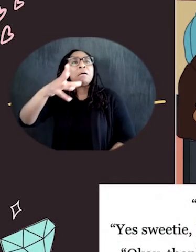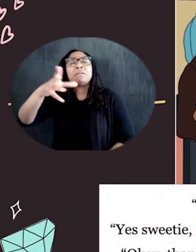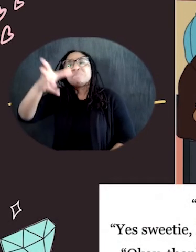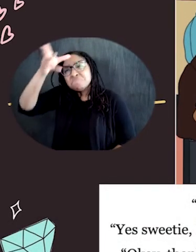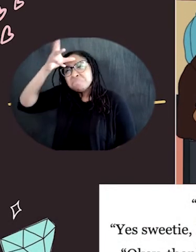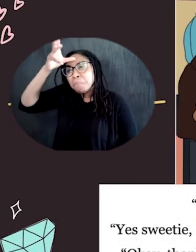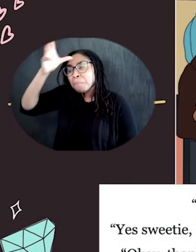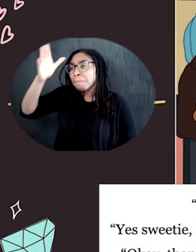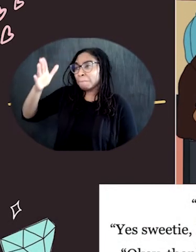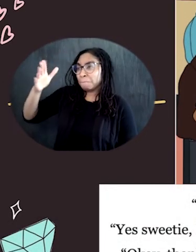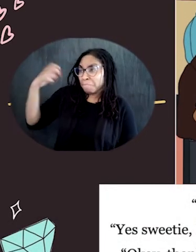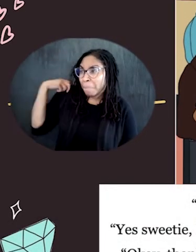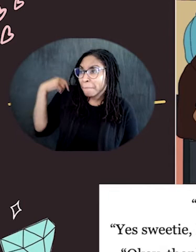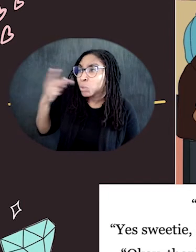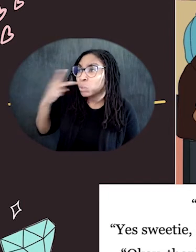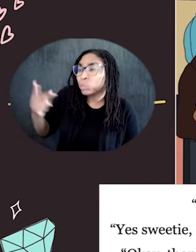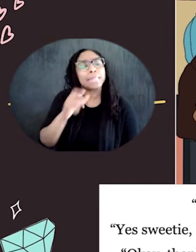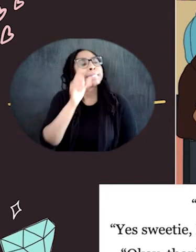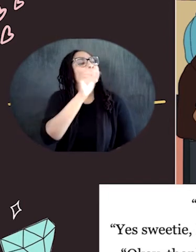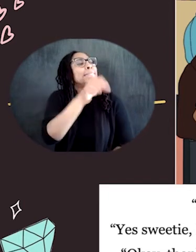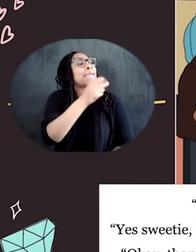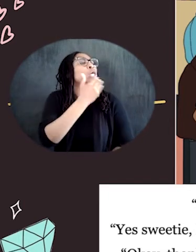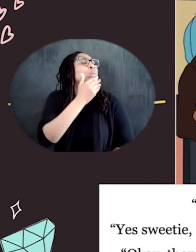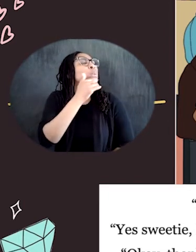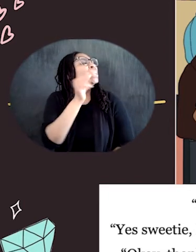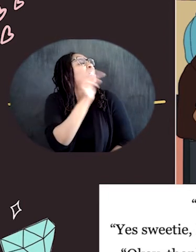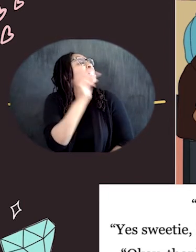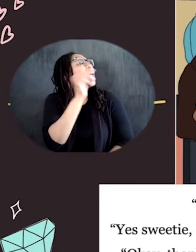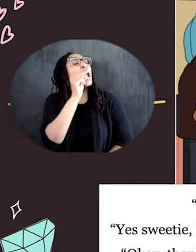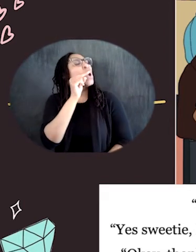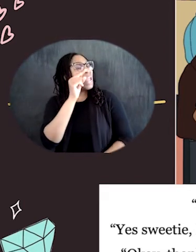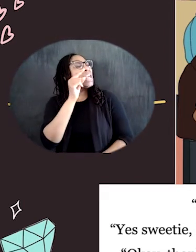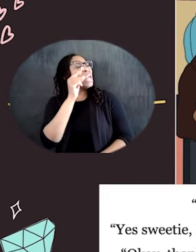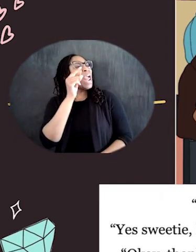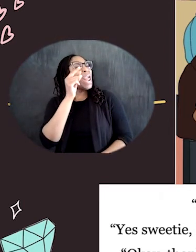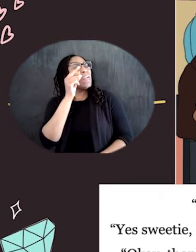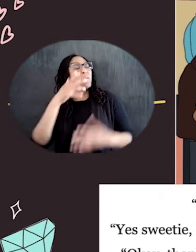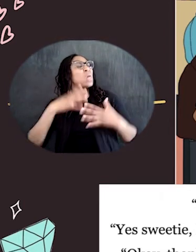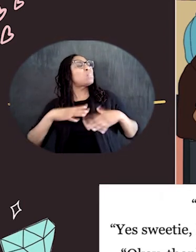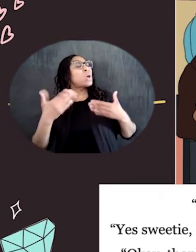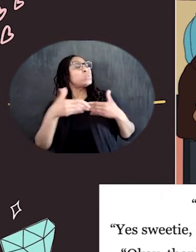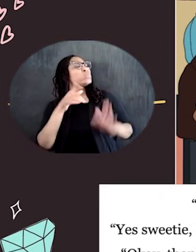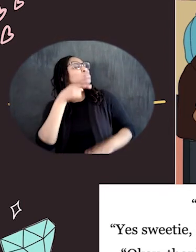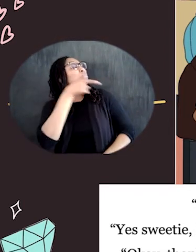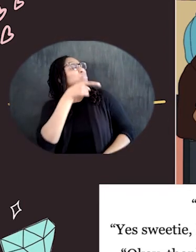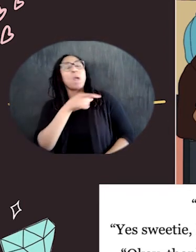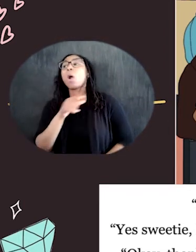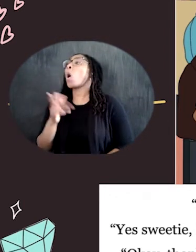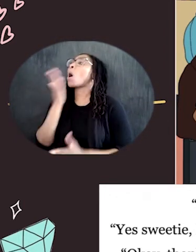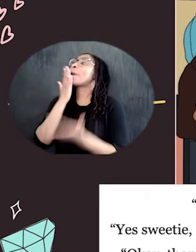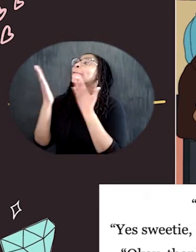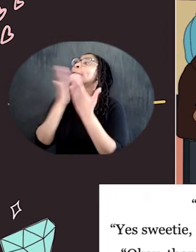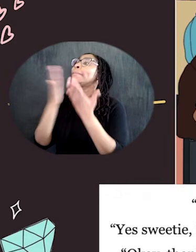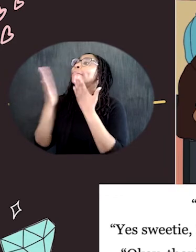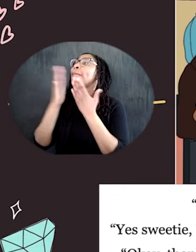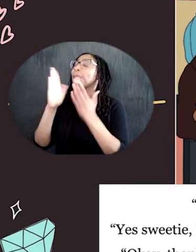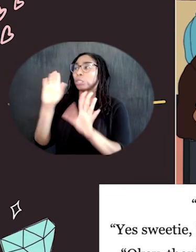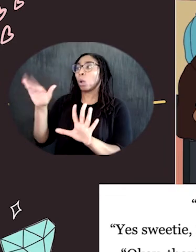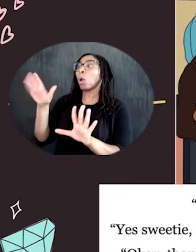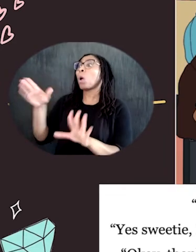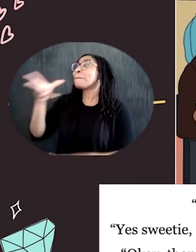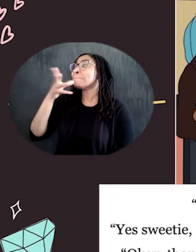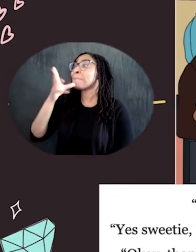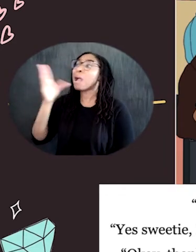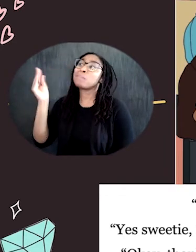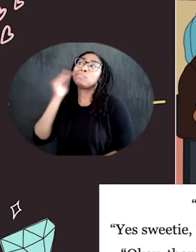Dad?" "Yes, sweetie. I put it in the laundry room," her dad responds. "Okay, thanks, Dad. See y'all later. Give